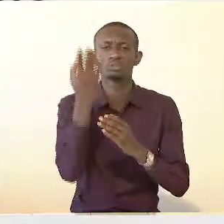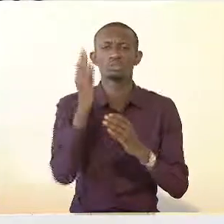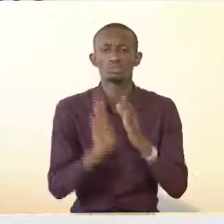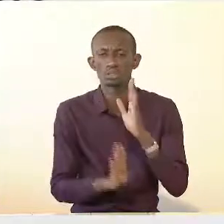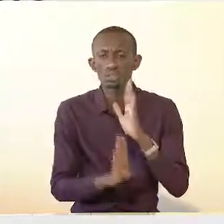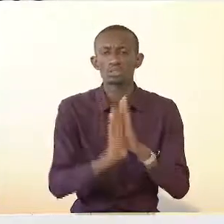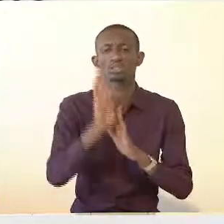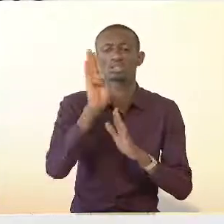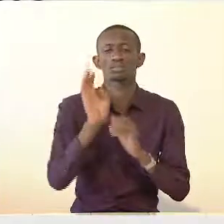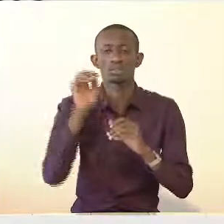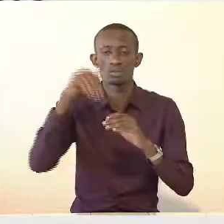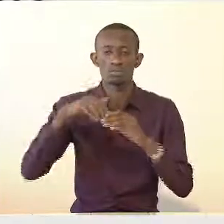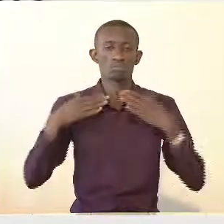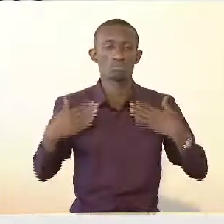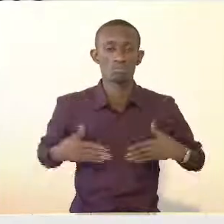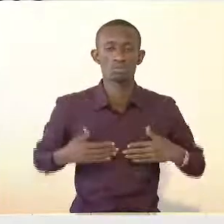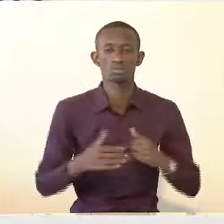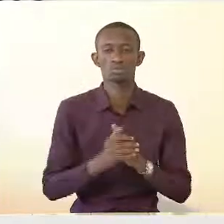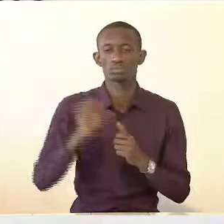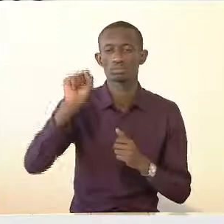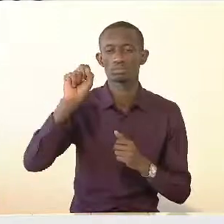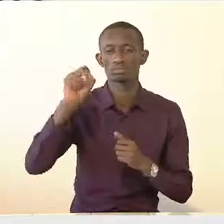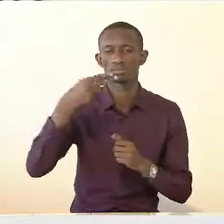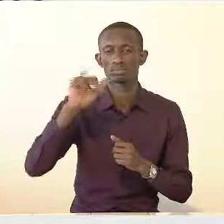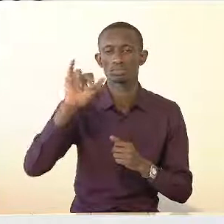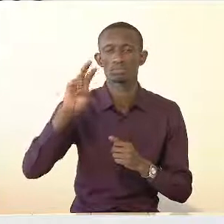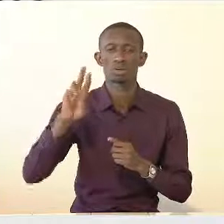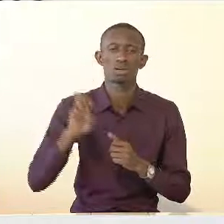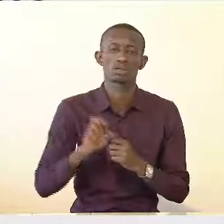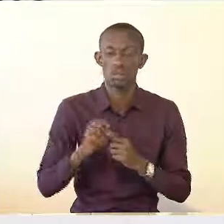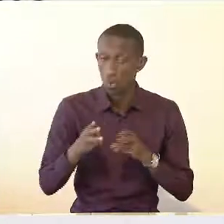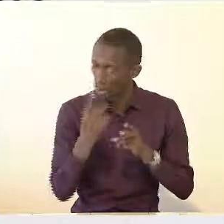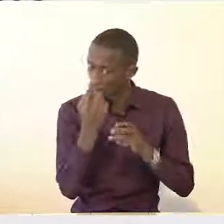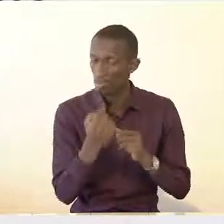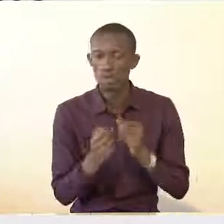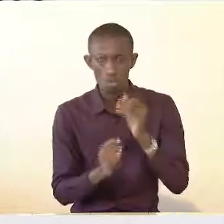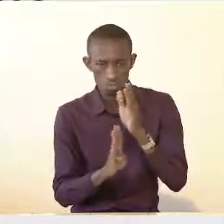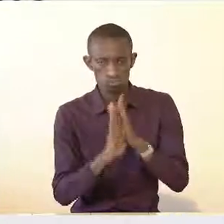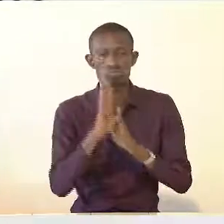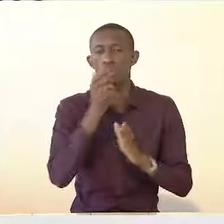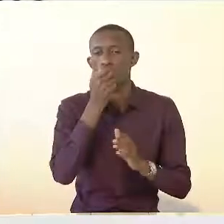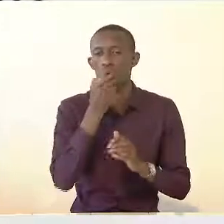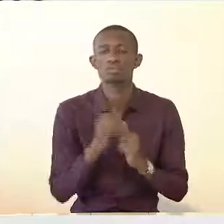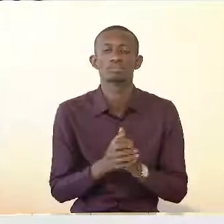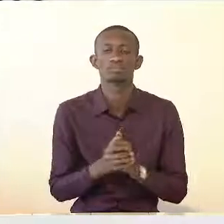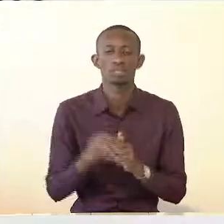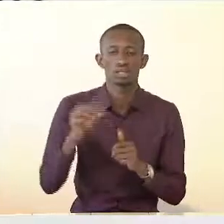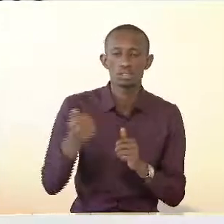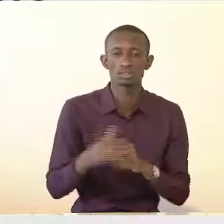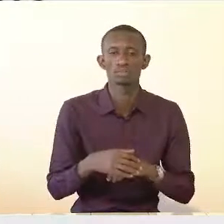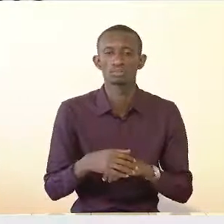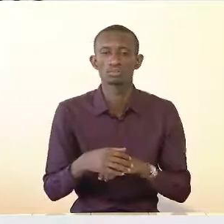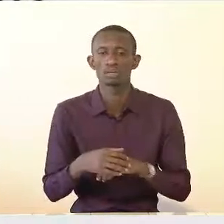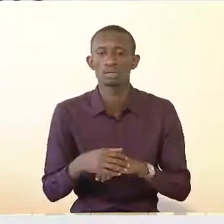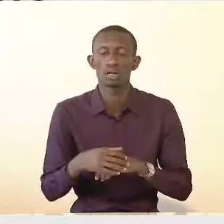means that also shivering is one way of increasing the body temperature. We have another one which is called rising of the body hair.